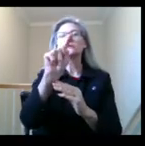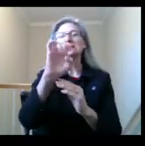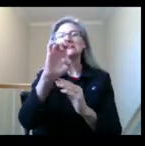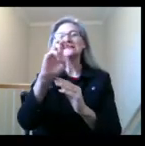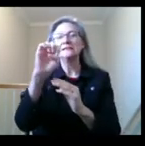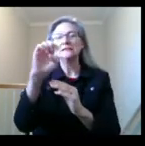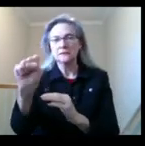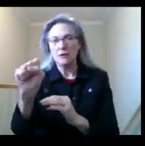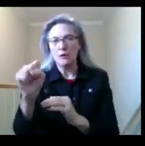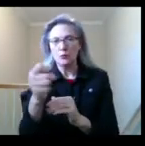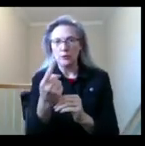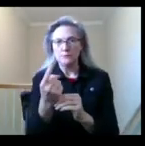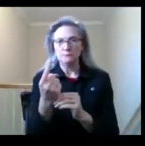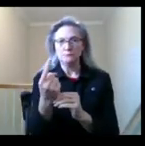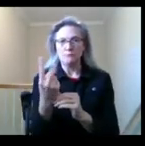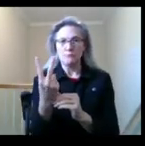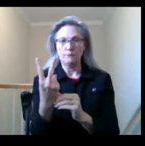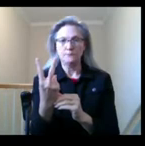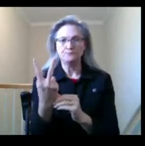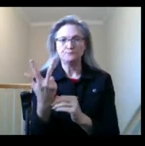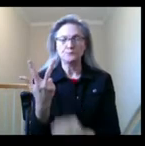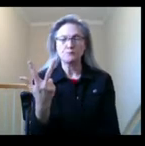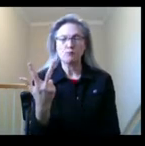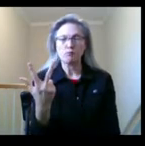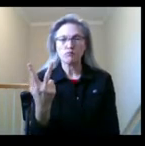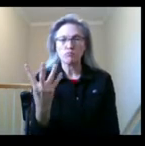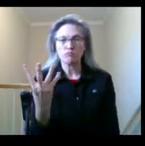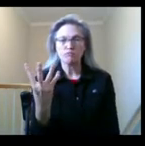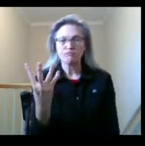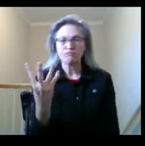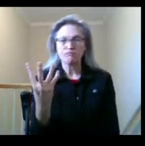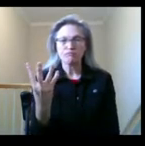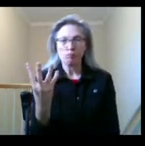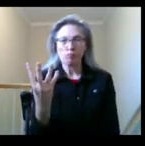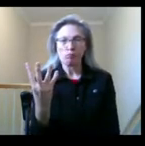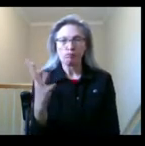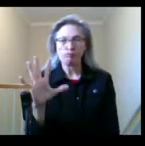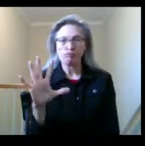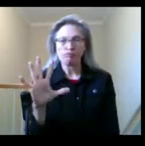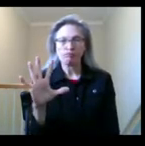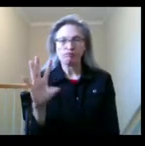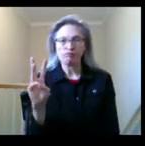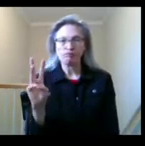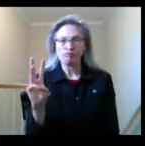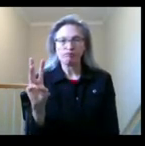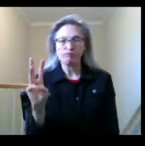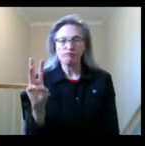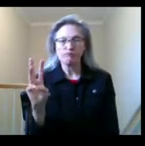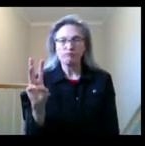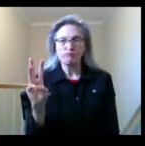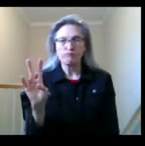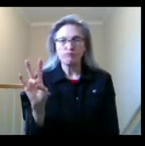1, 2, 3, 4, 5,